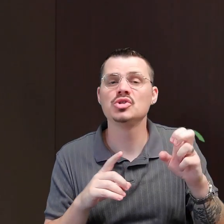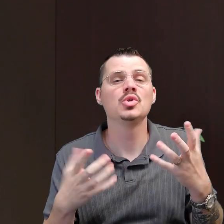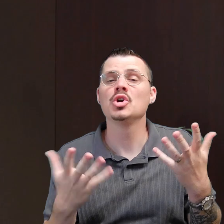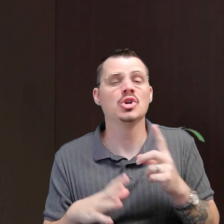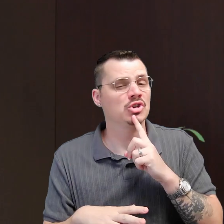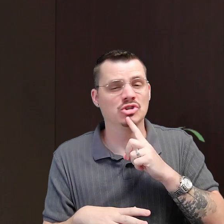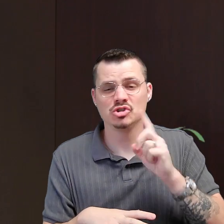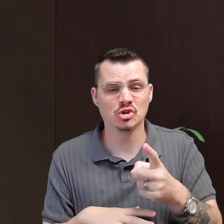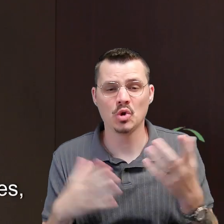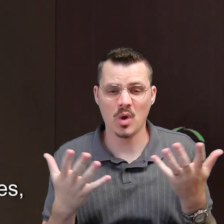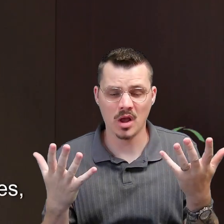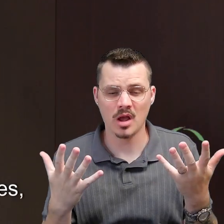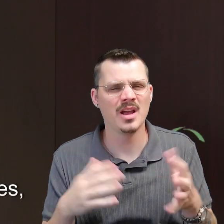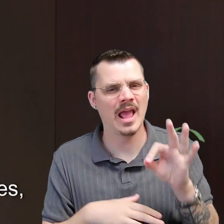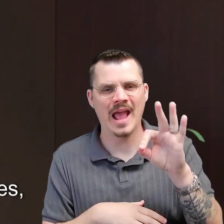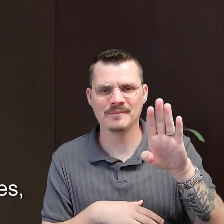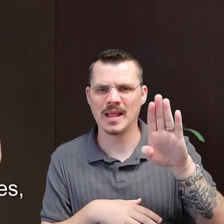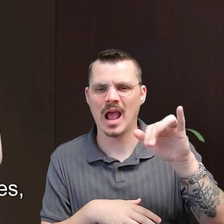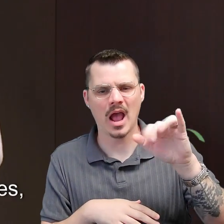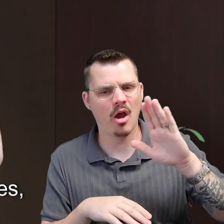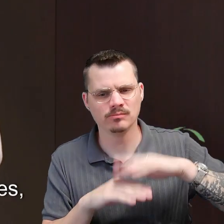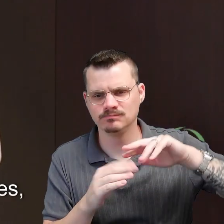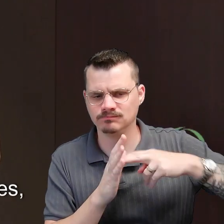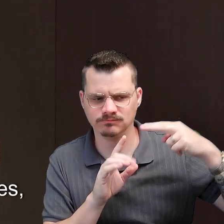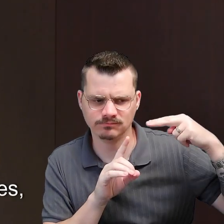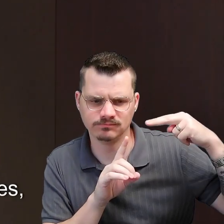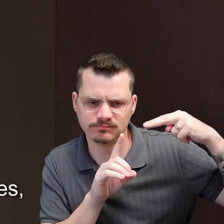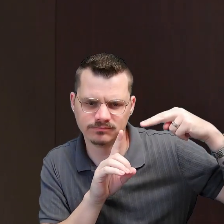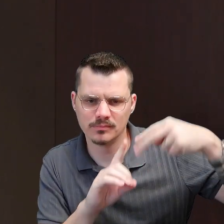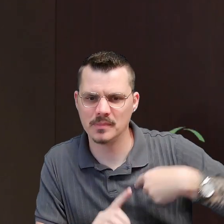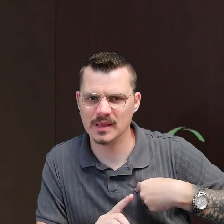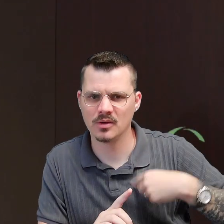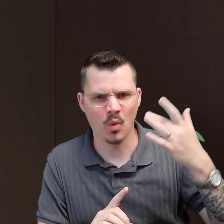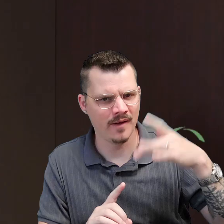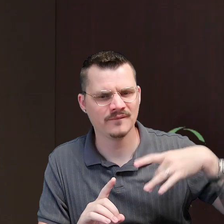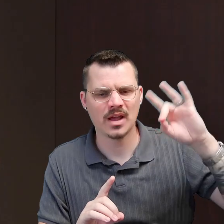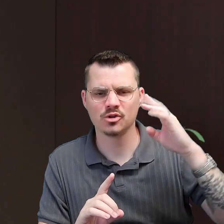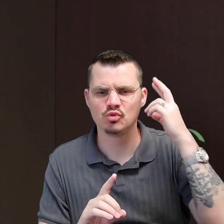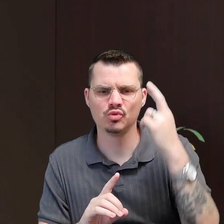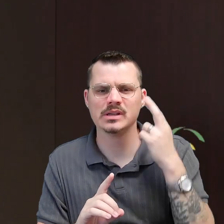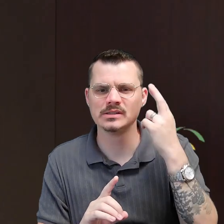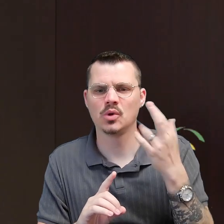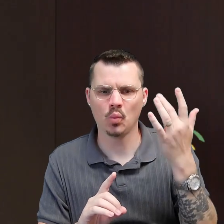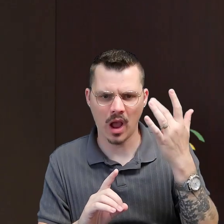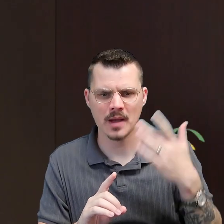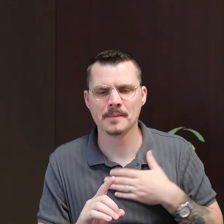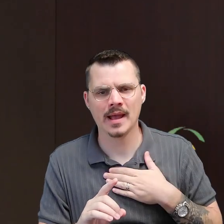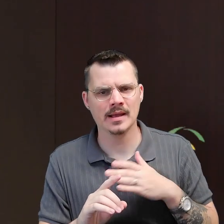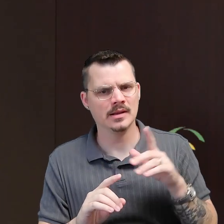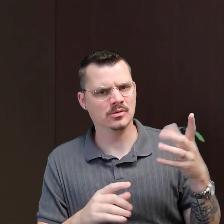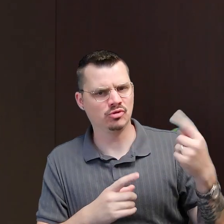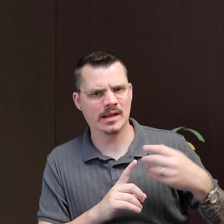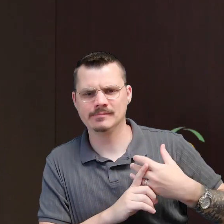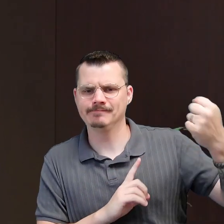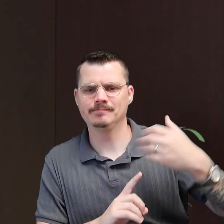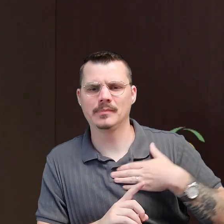sure the FBI was surveilling her at all times, trying to find reasons to have her